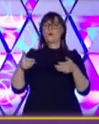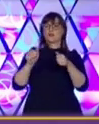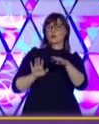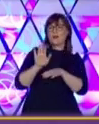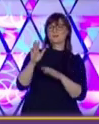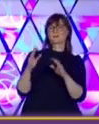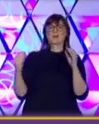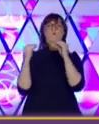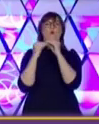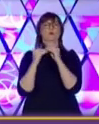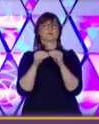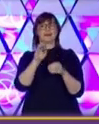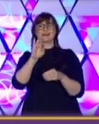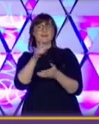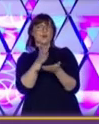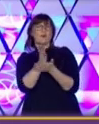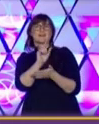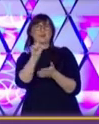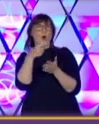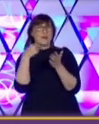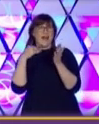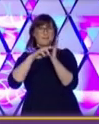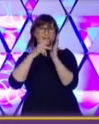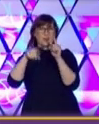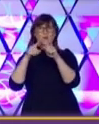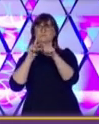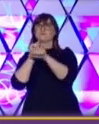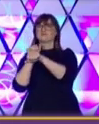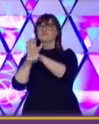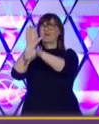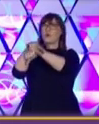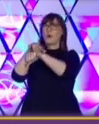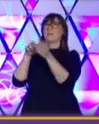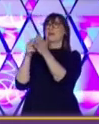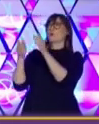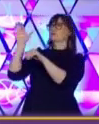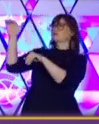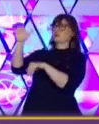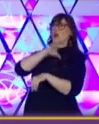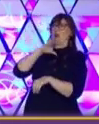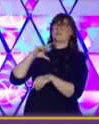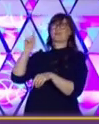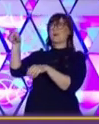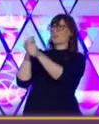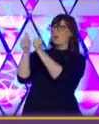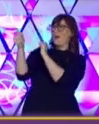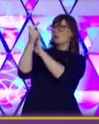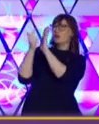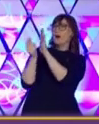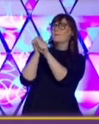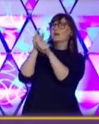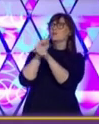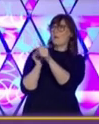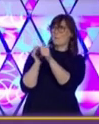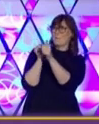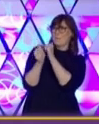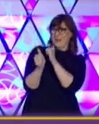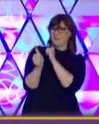civil rights are only meaningful when they are enforced, we're calling on Congress to pass legislation that will ensure that passengers